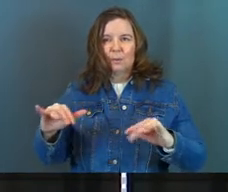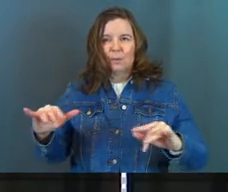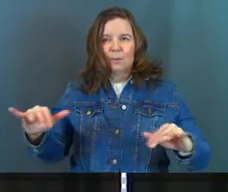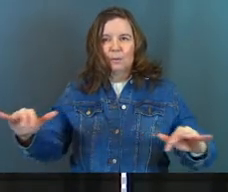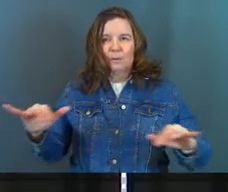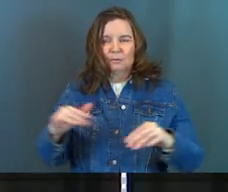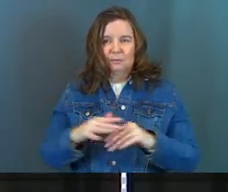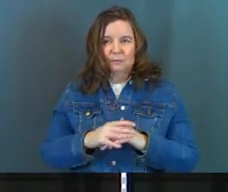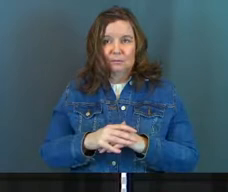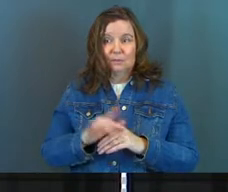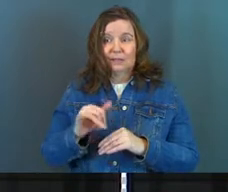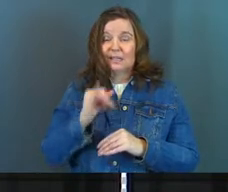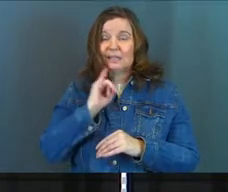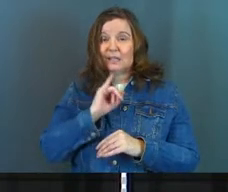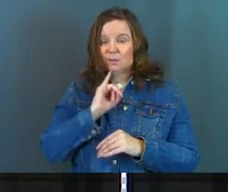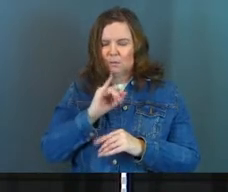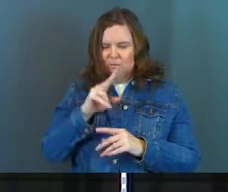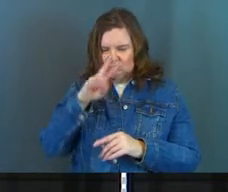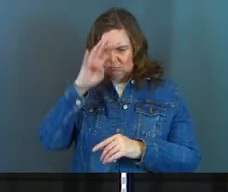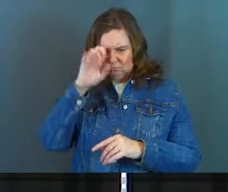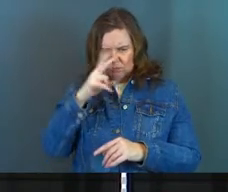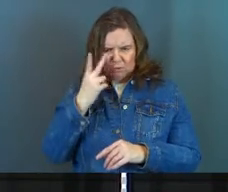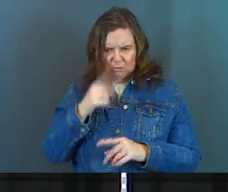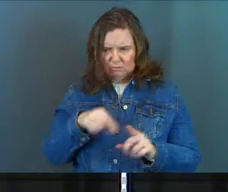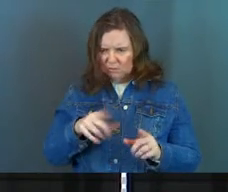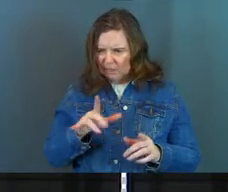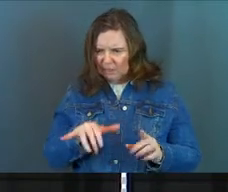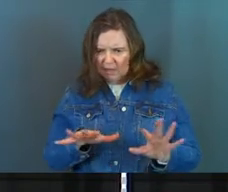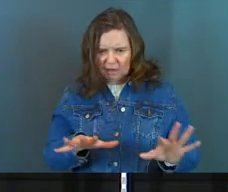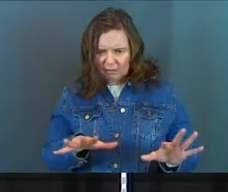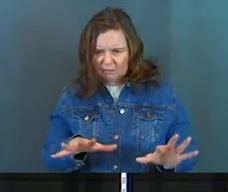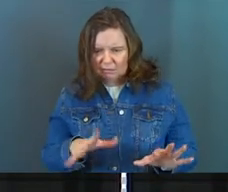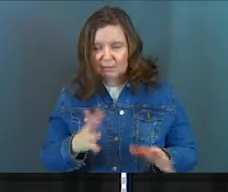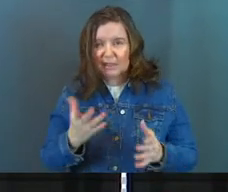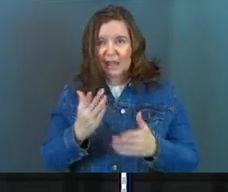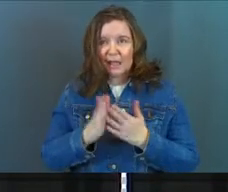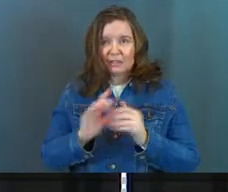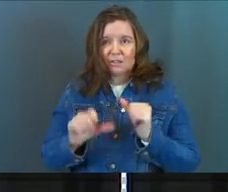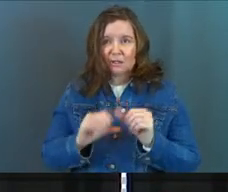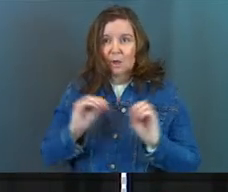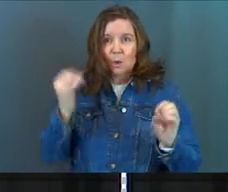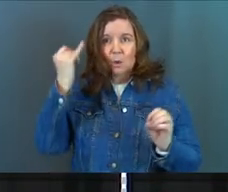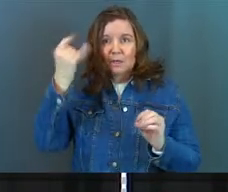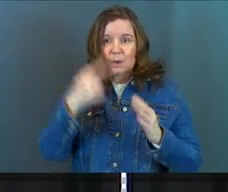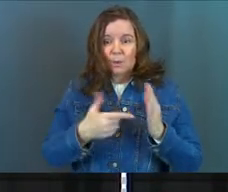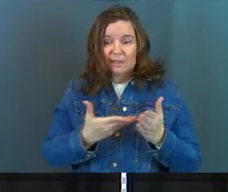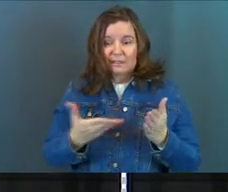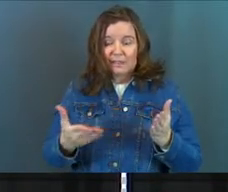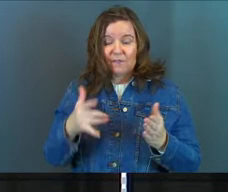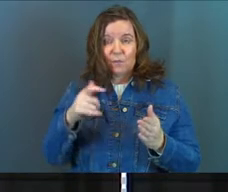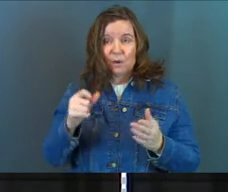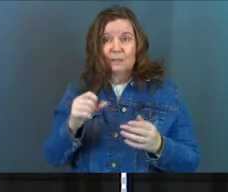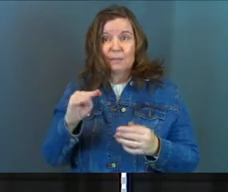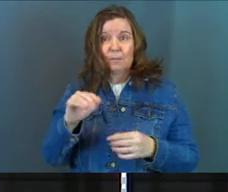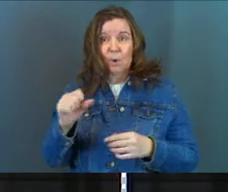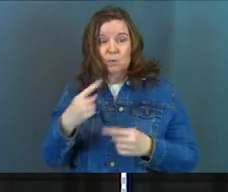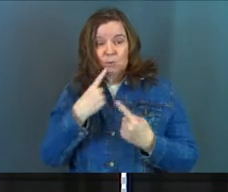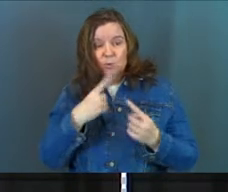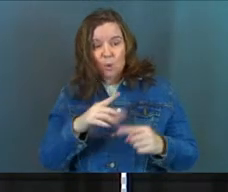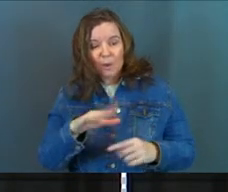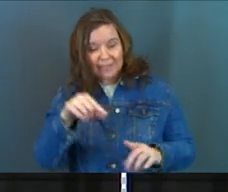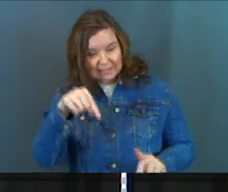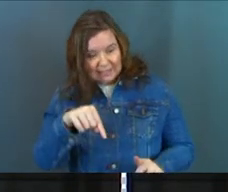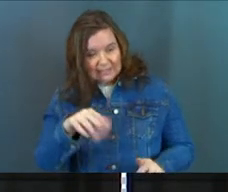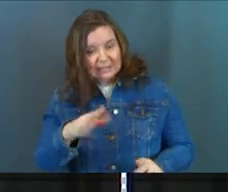ground. The Israelites were puzzled when they saw it. They said, what is it? They asked each other. They had no idea what this stuff was. And Moses told